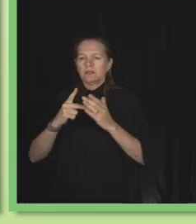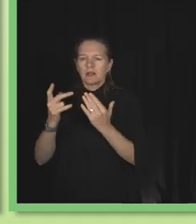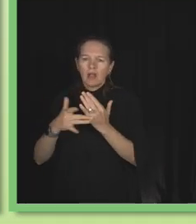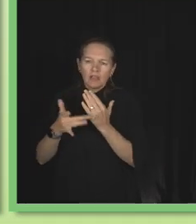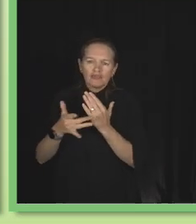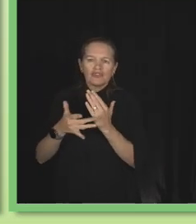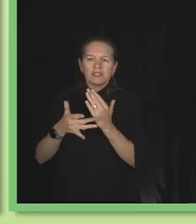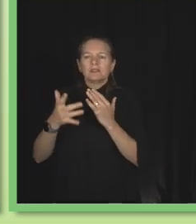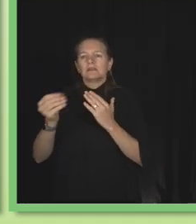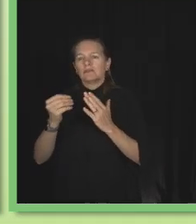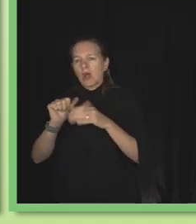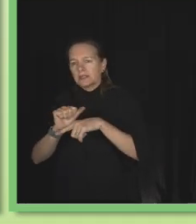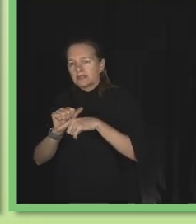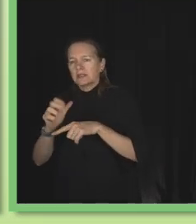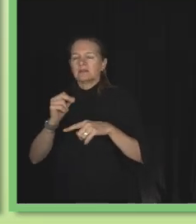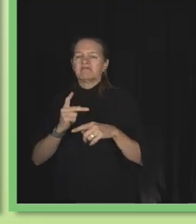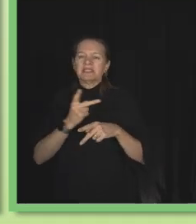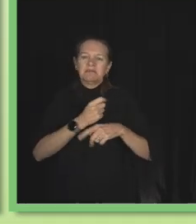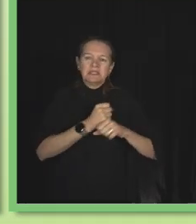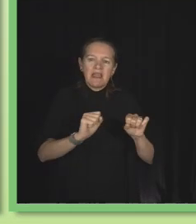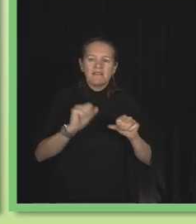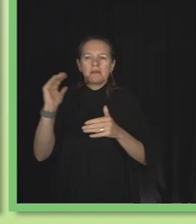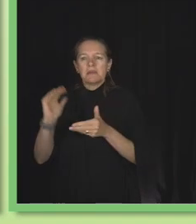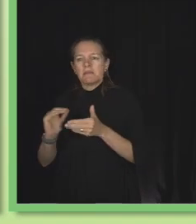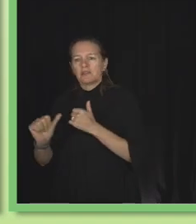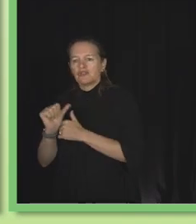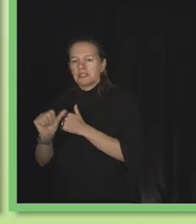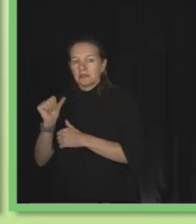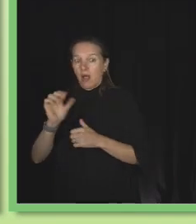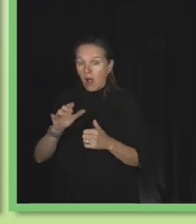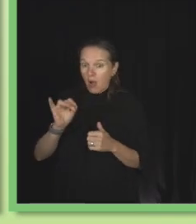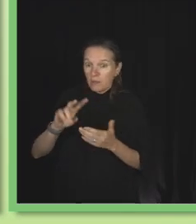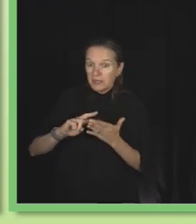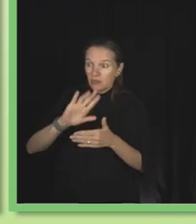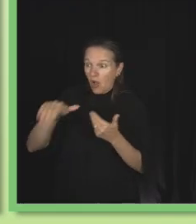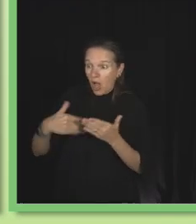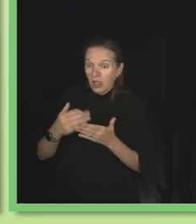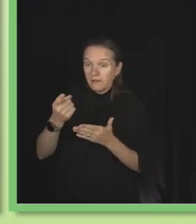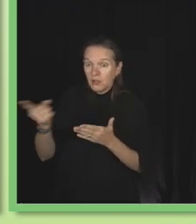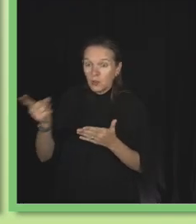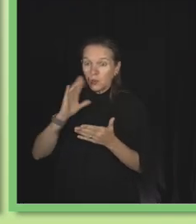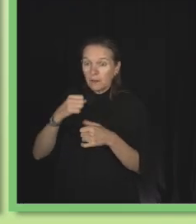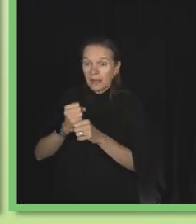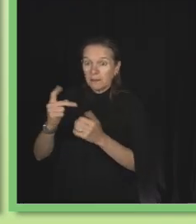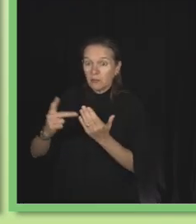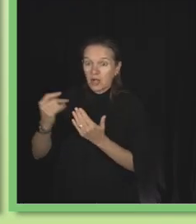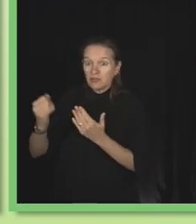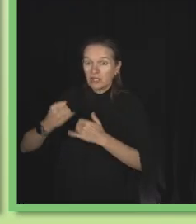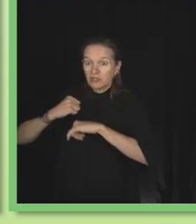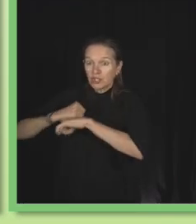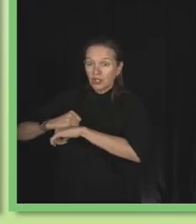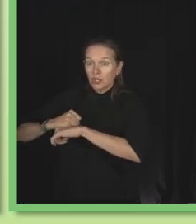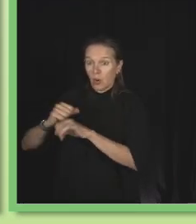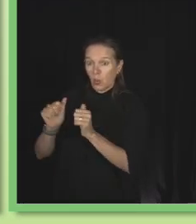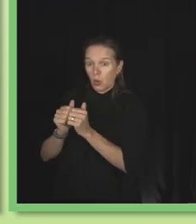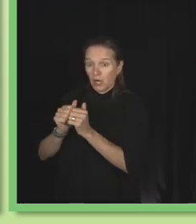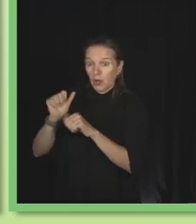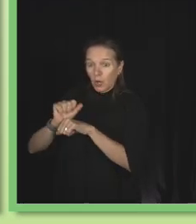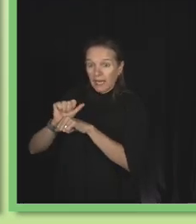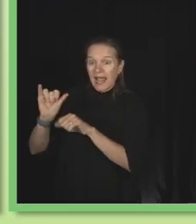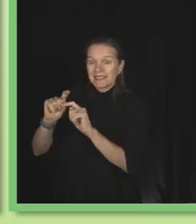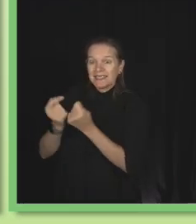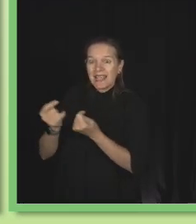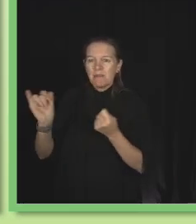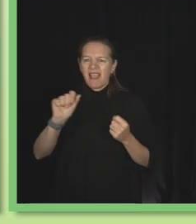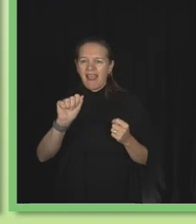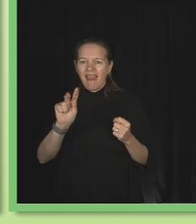keep your code safe and minimize risk. Ah, so it's all of you security projects working together as a team, like the